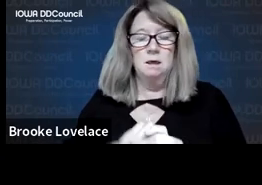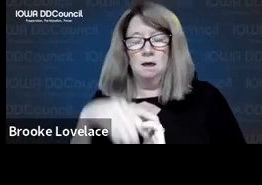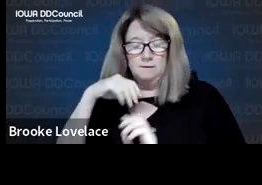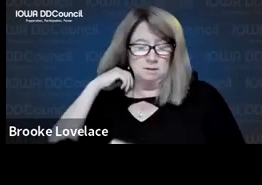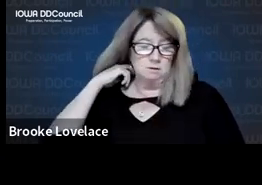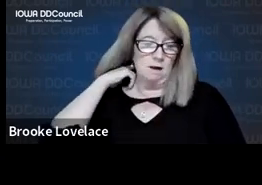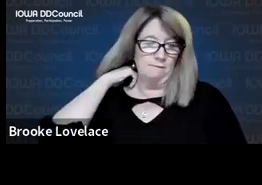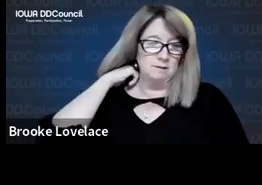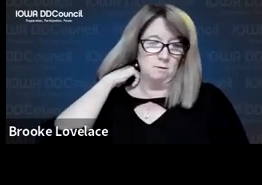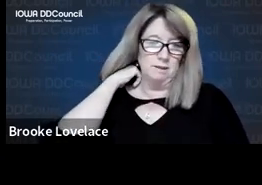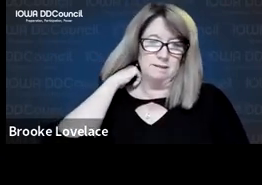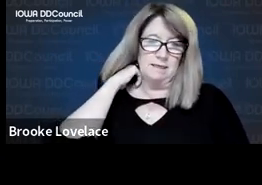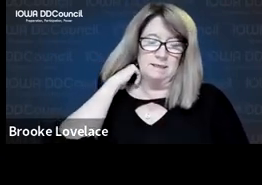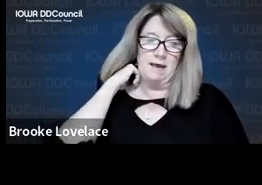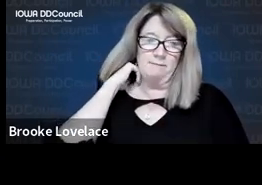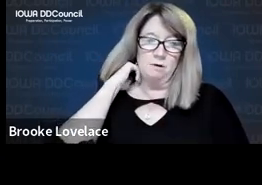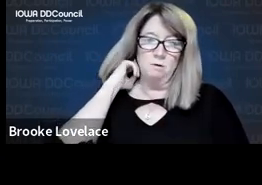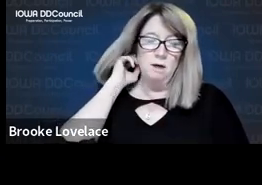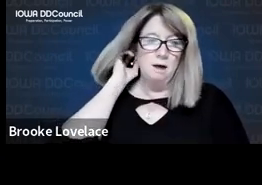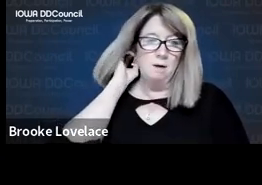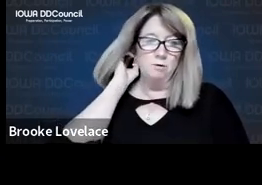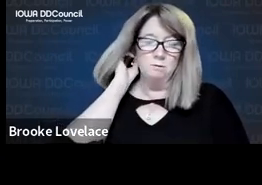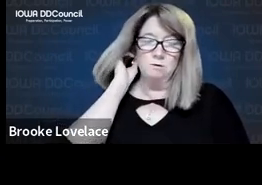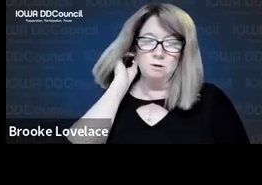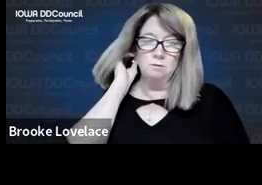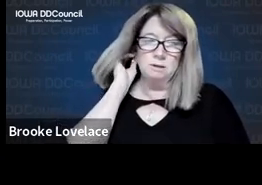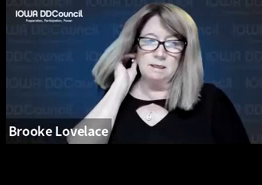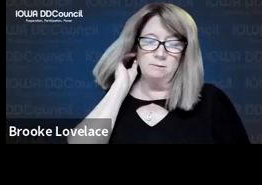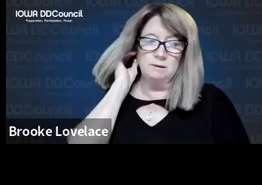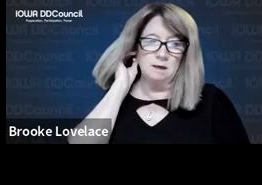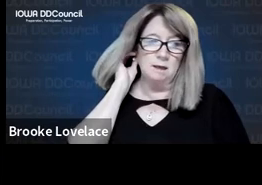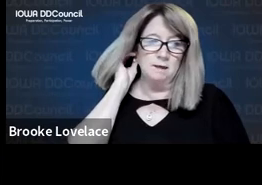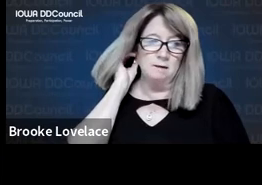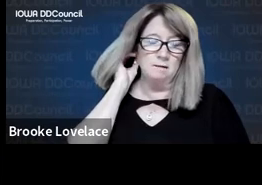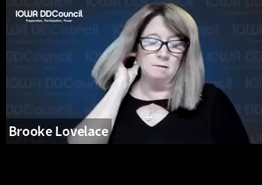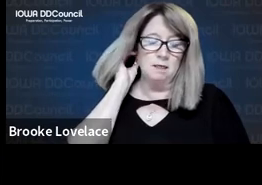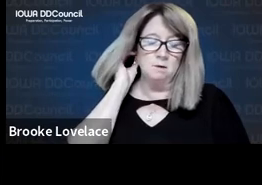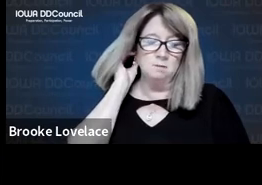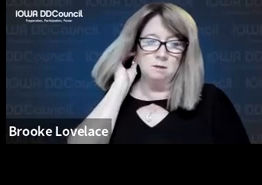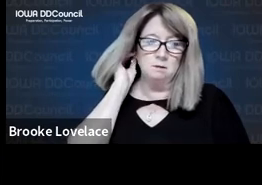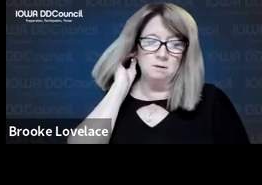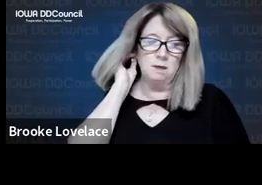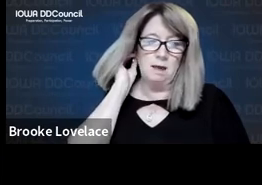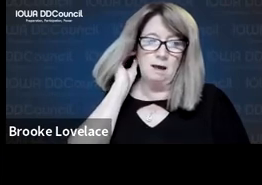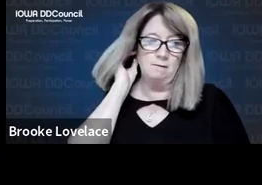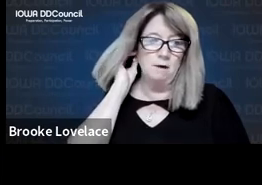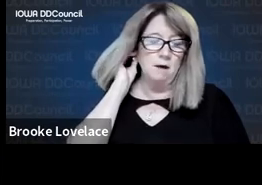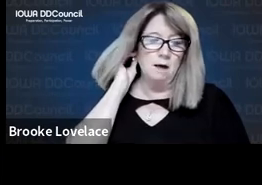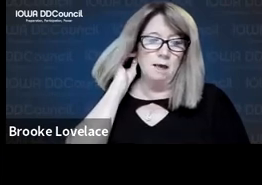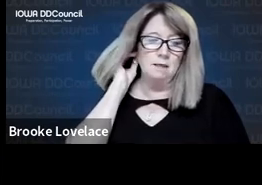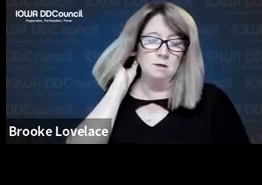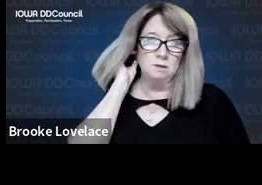attending this year's conference. So we're excited to have you. We're super excited with the keynote speakers that we